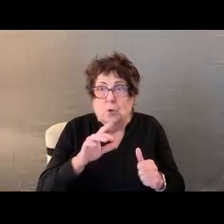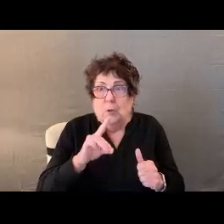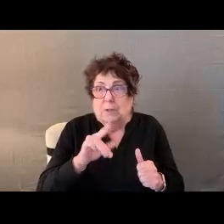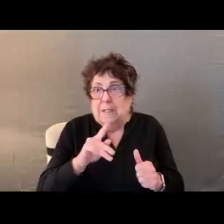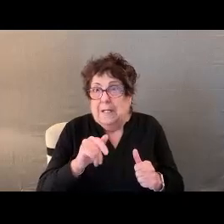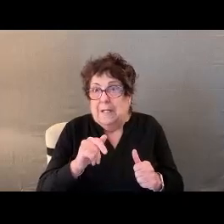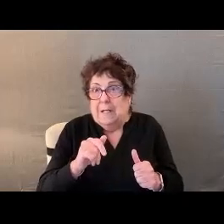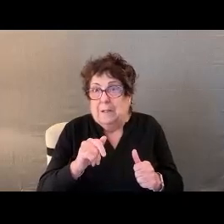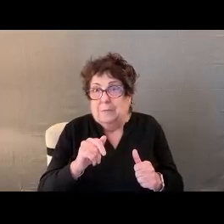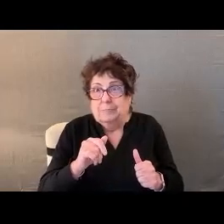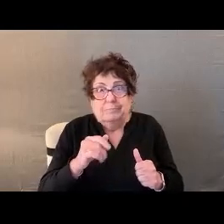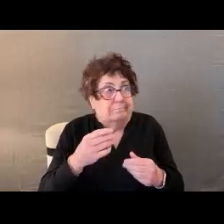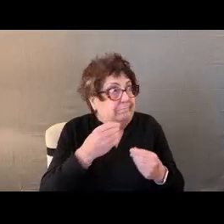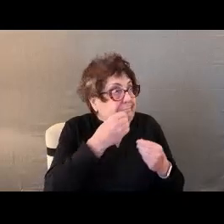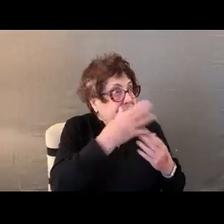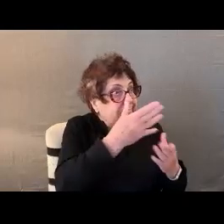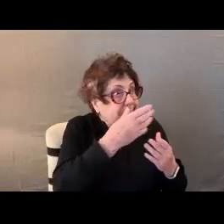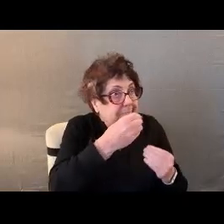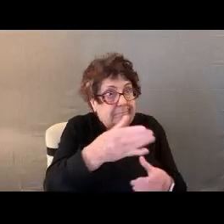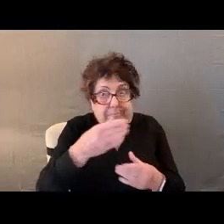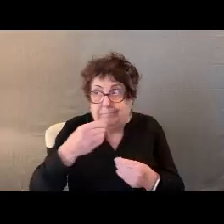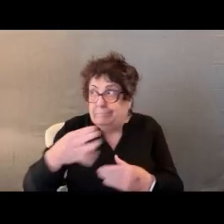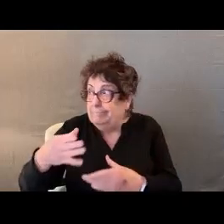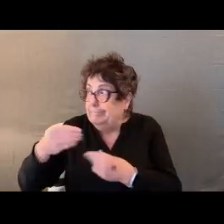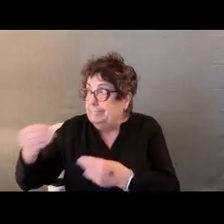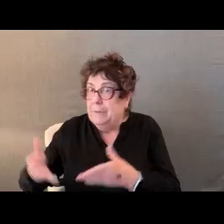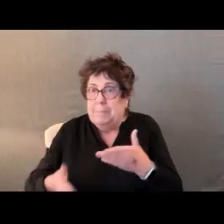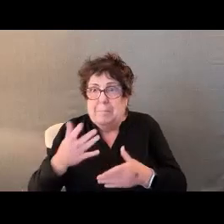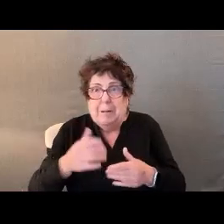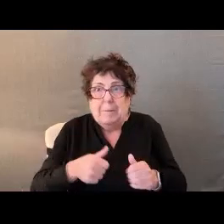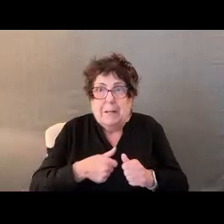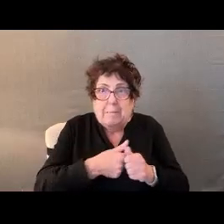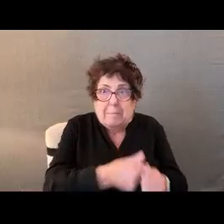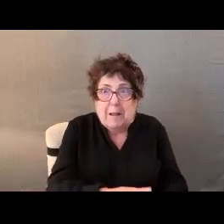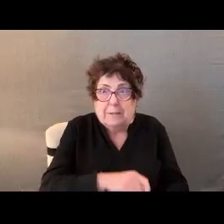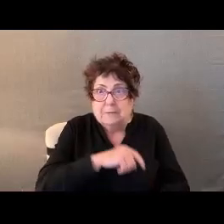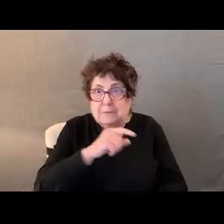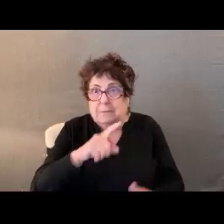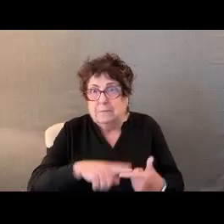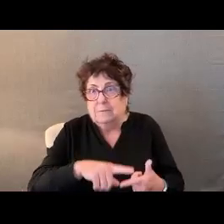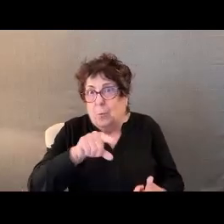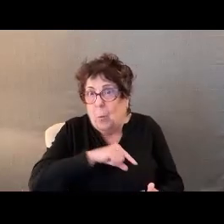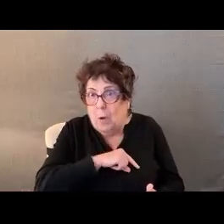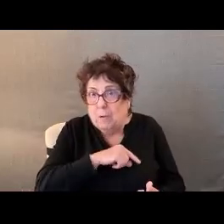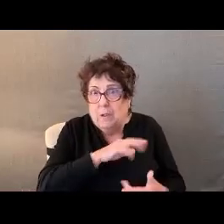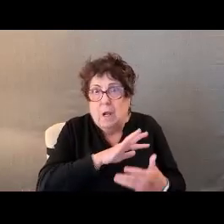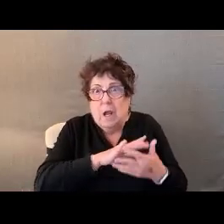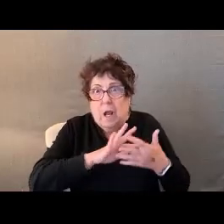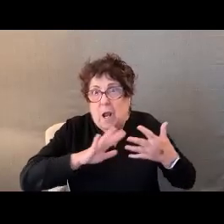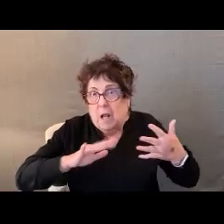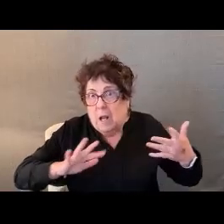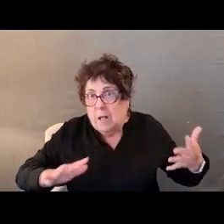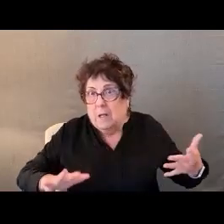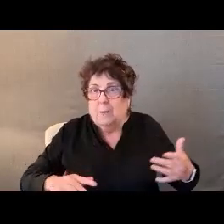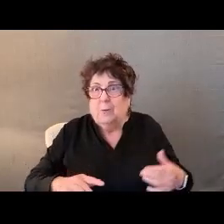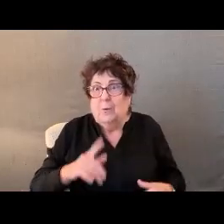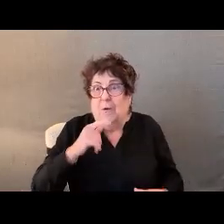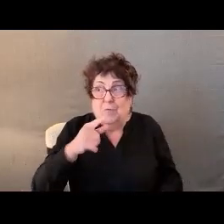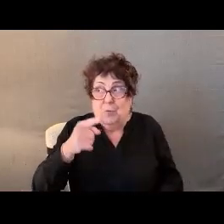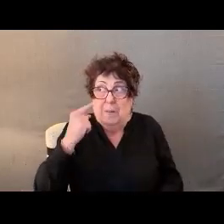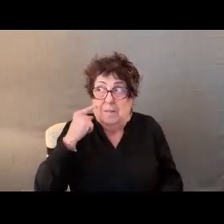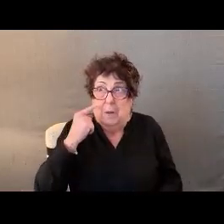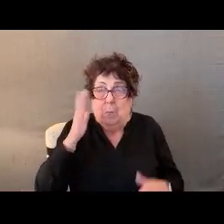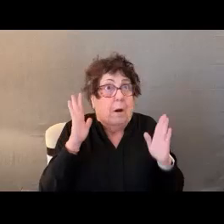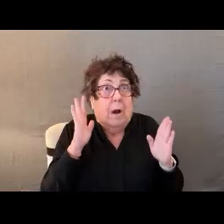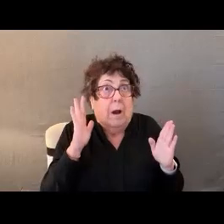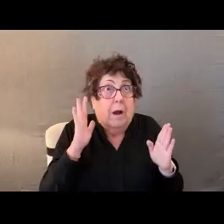people, pitch it to maybe compliance, quality, whoever you think is going to listen to the data. And then like Yvonne